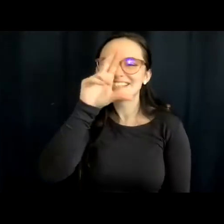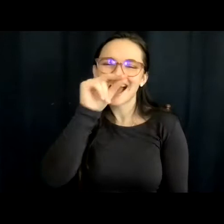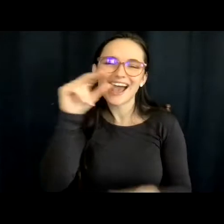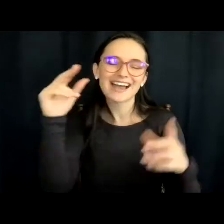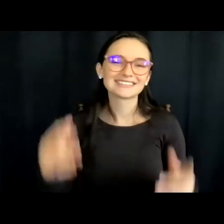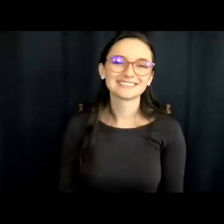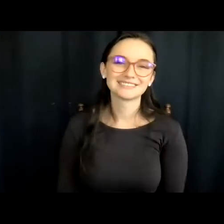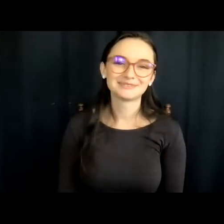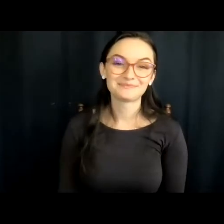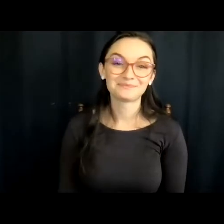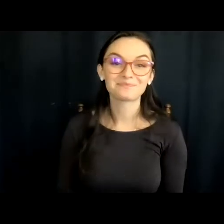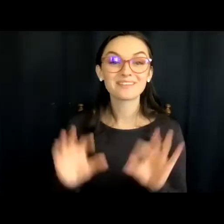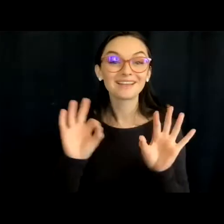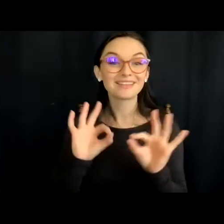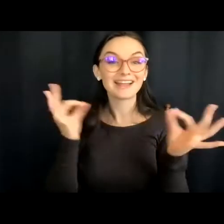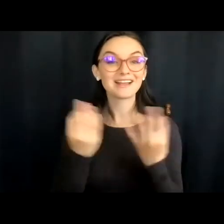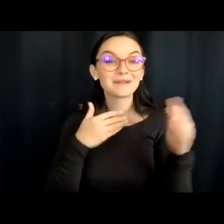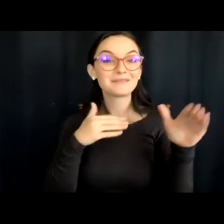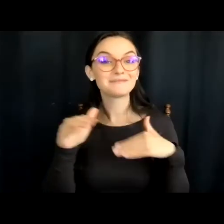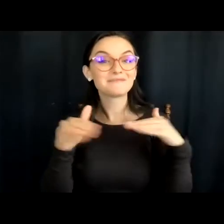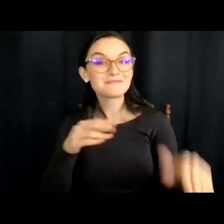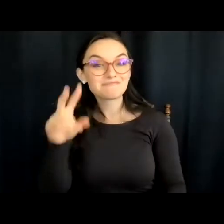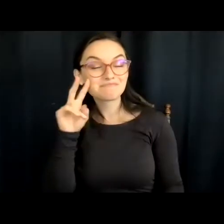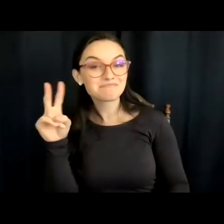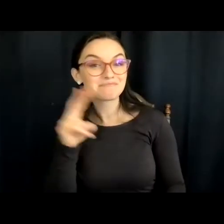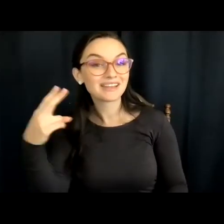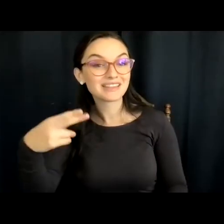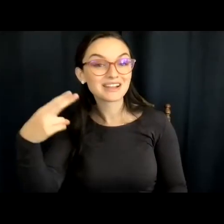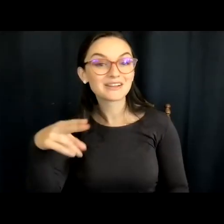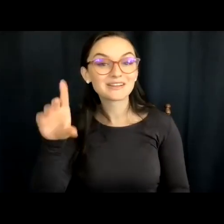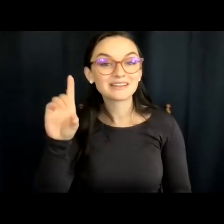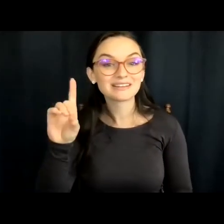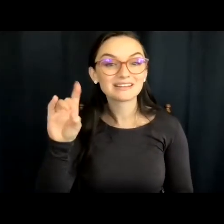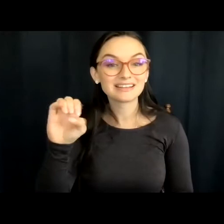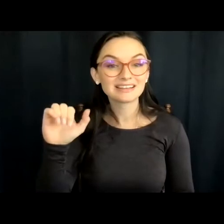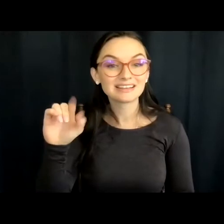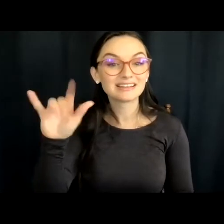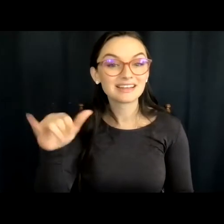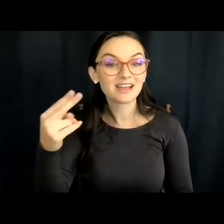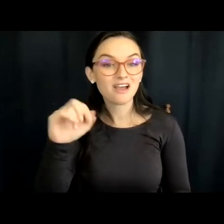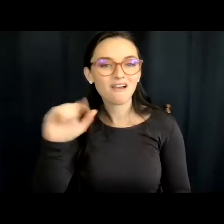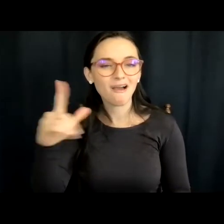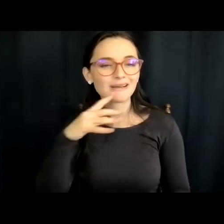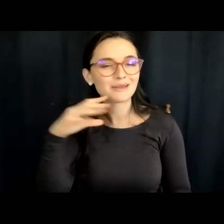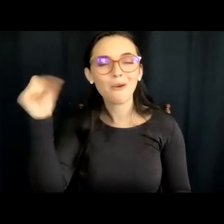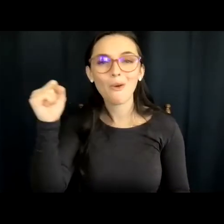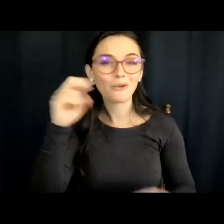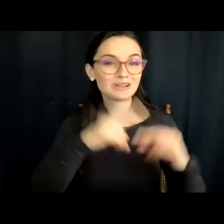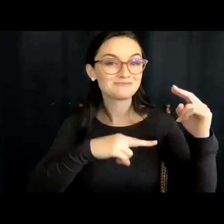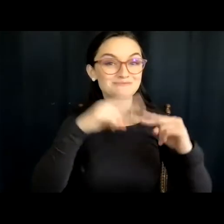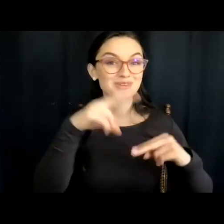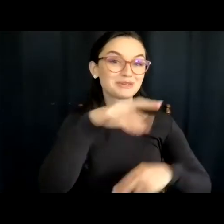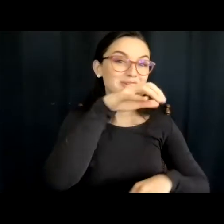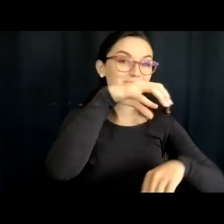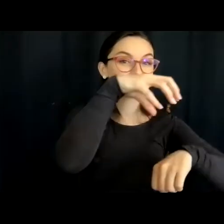The family walked over to historic Deedy Hall, the oldest building on campus. The pioneer statue was the